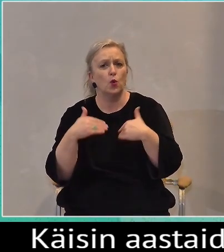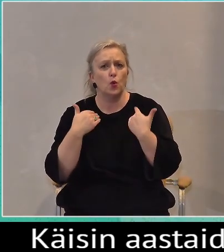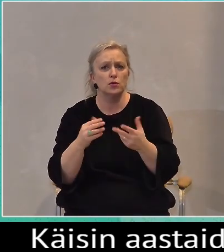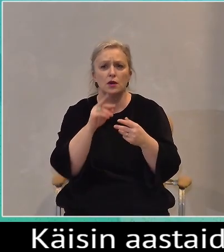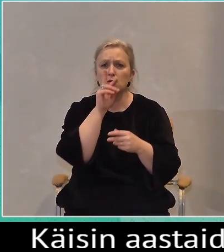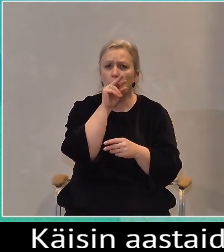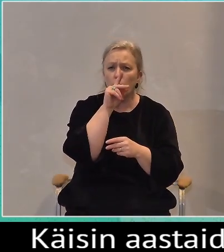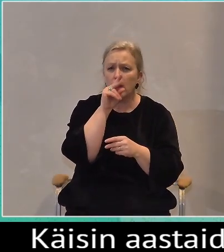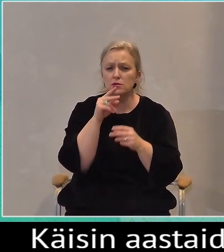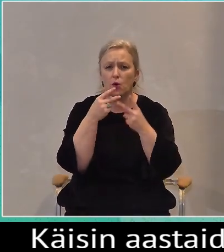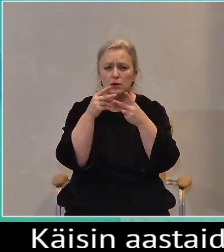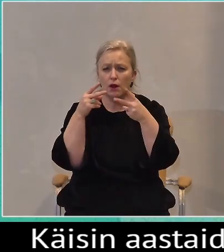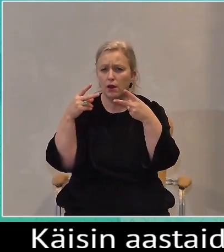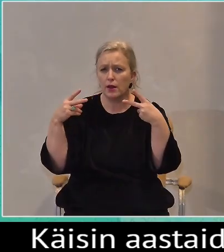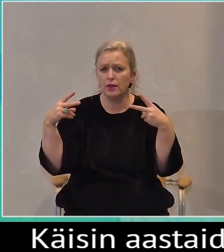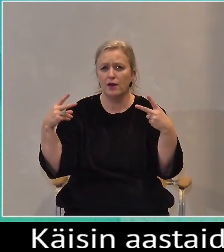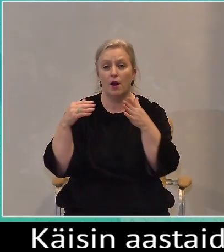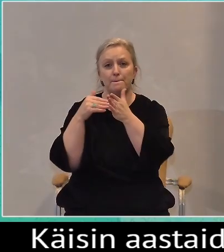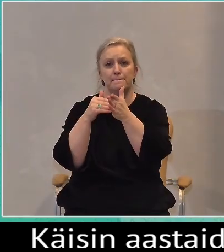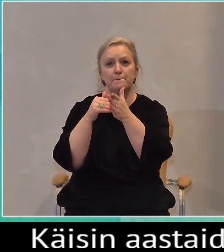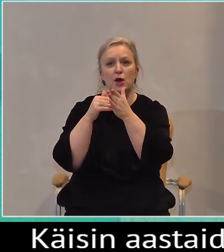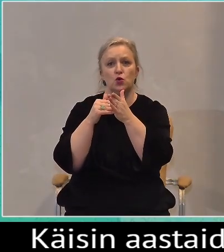how different mutations